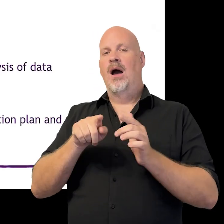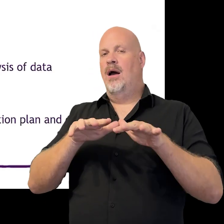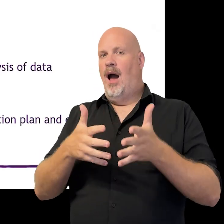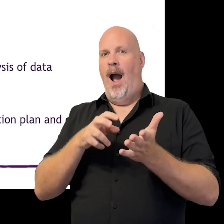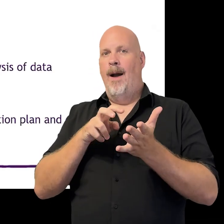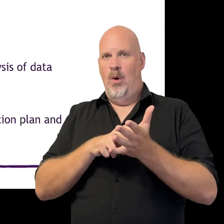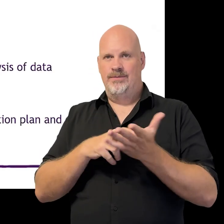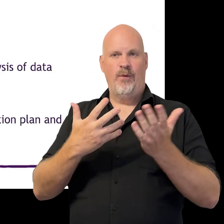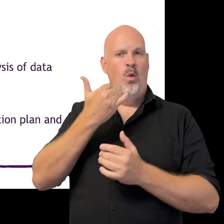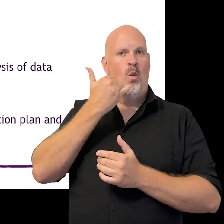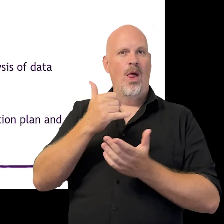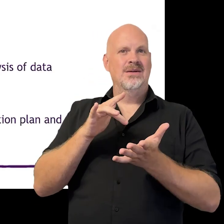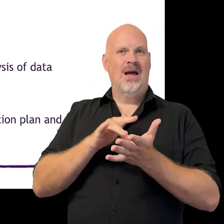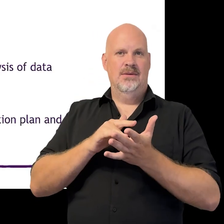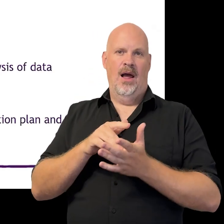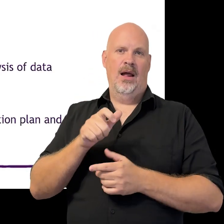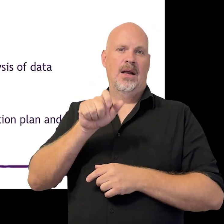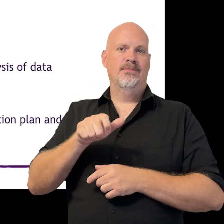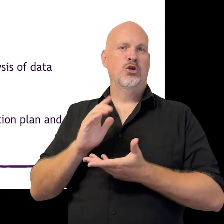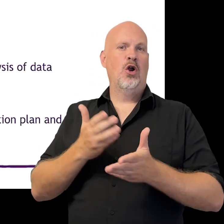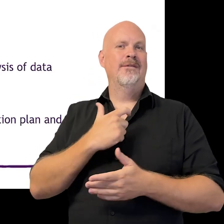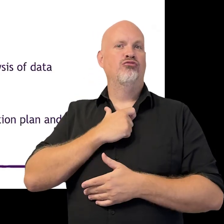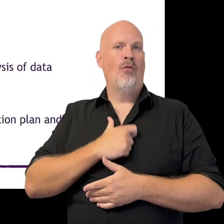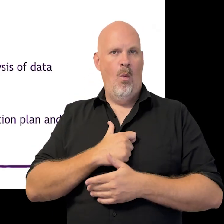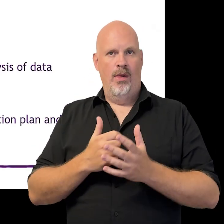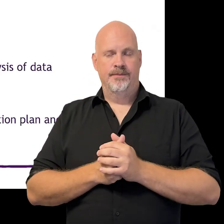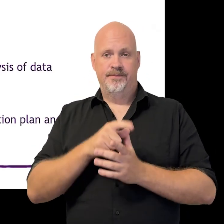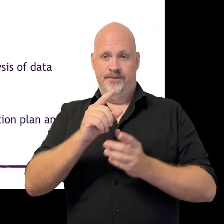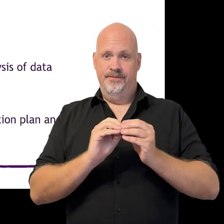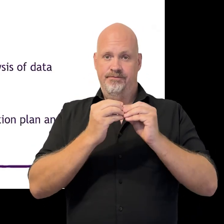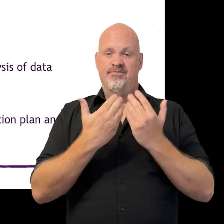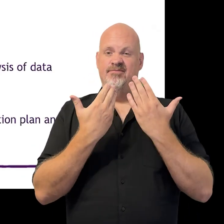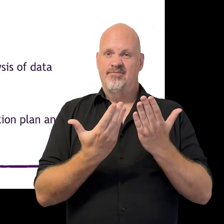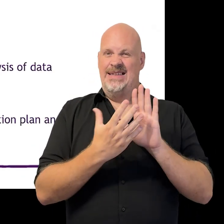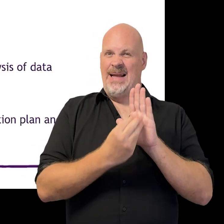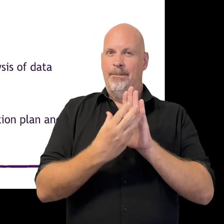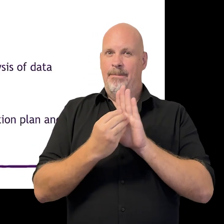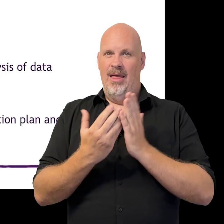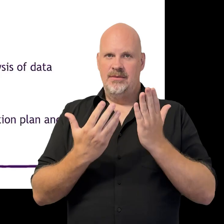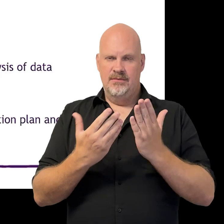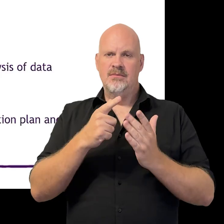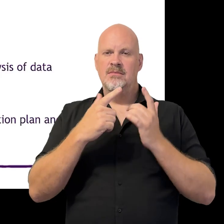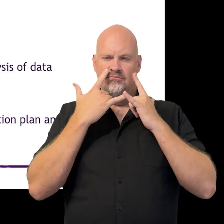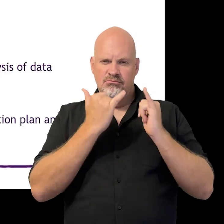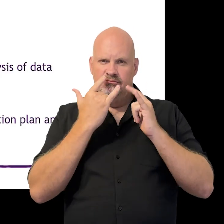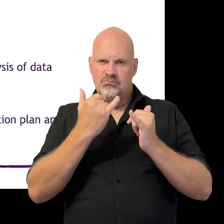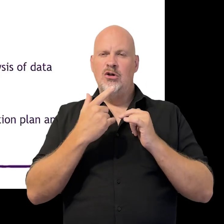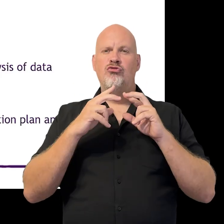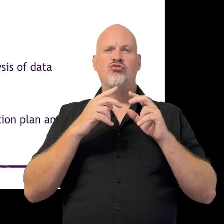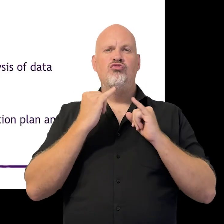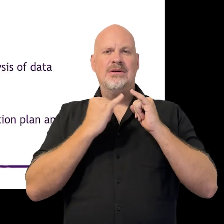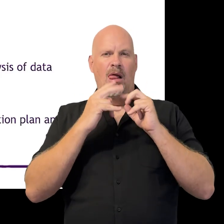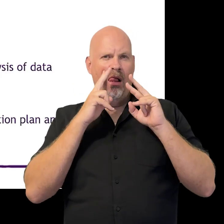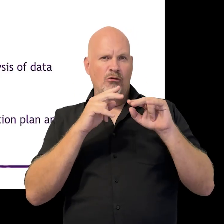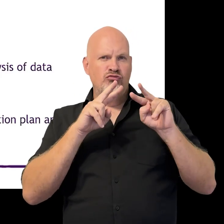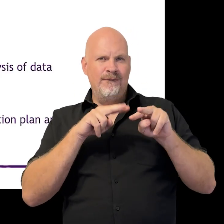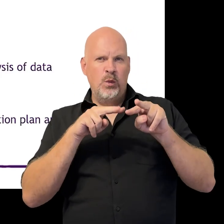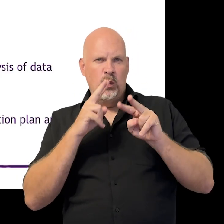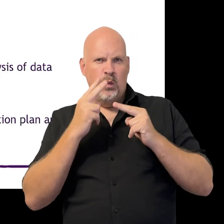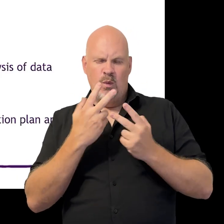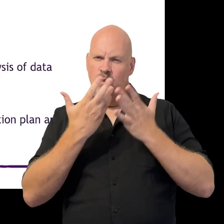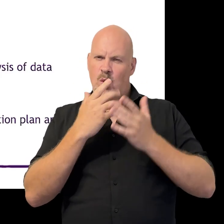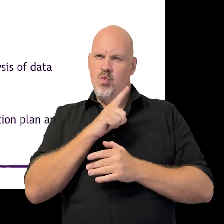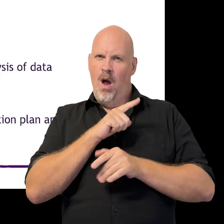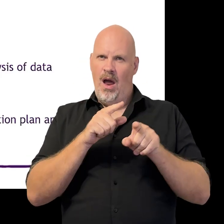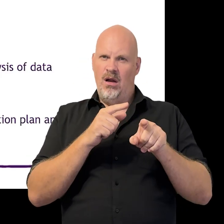research with that of the published literature. Your conclusion then will be a summary of the findings of